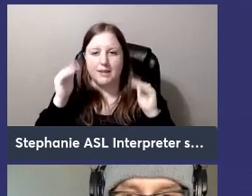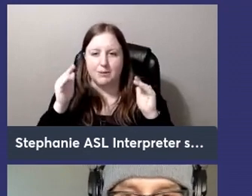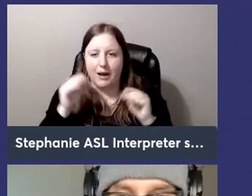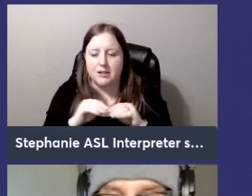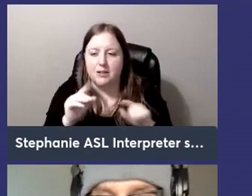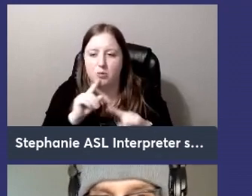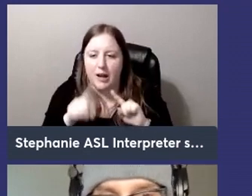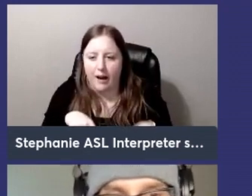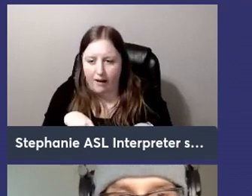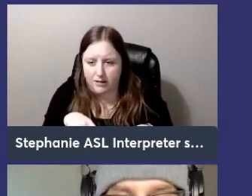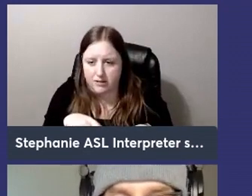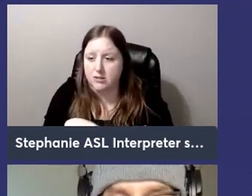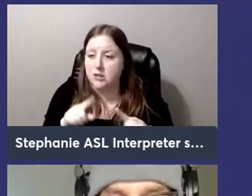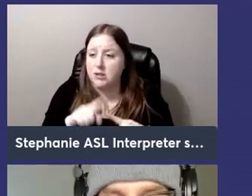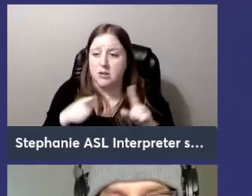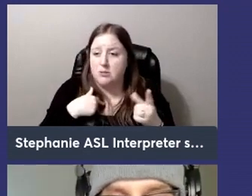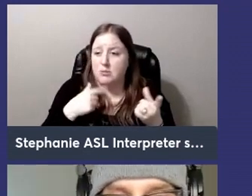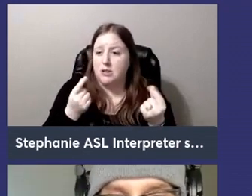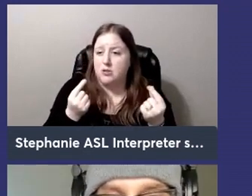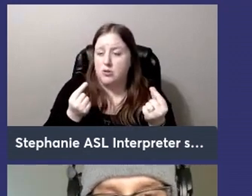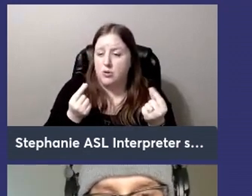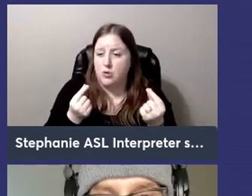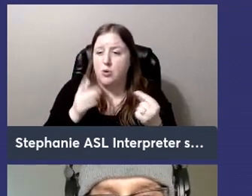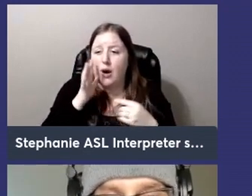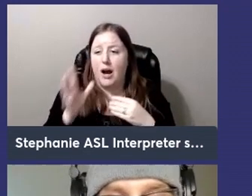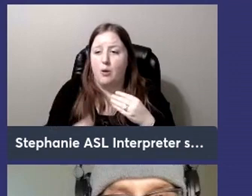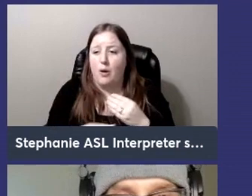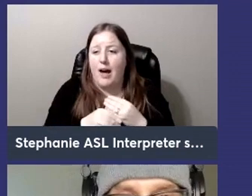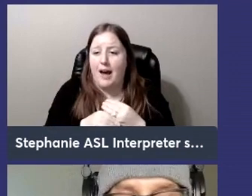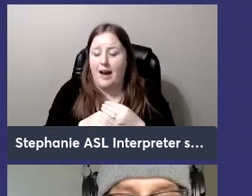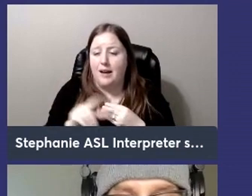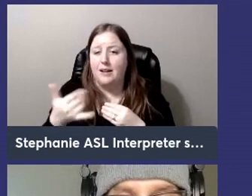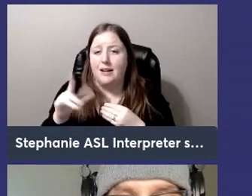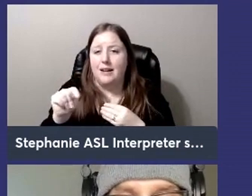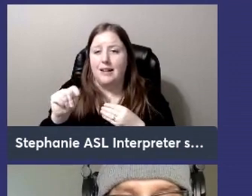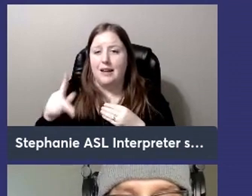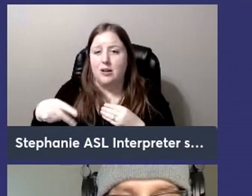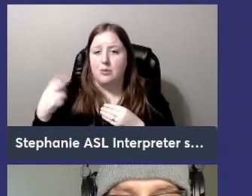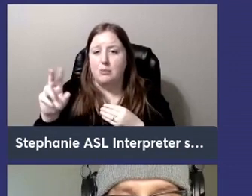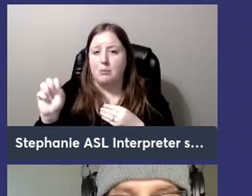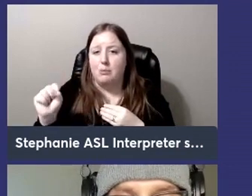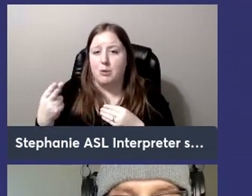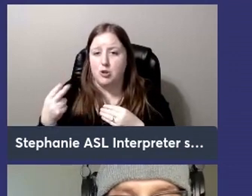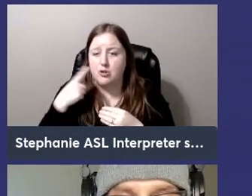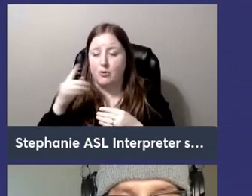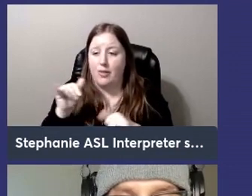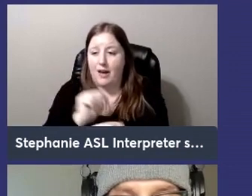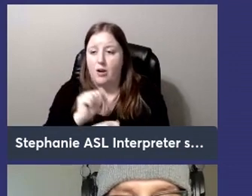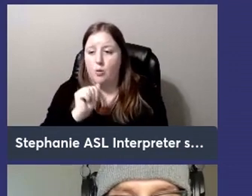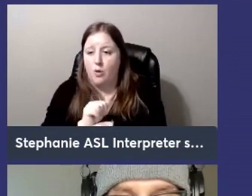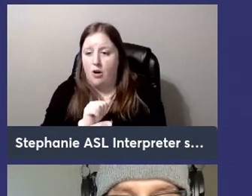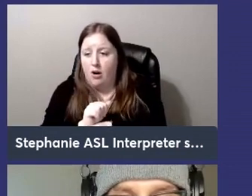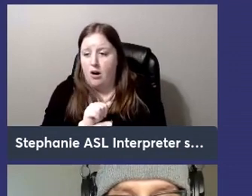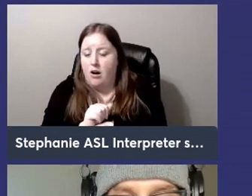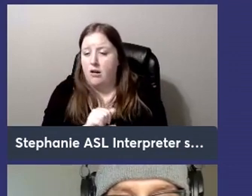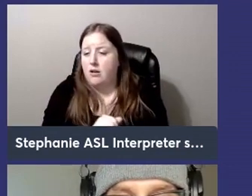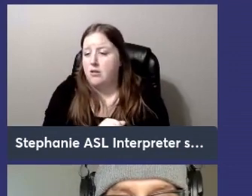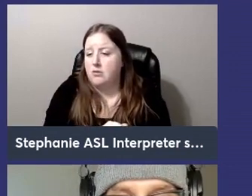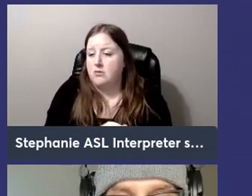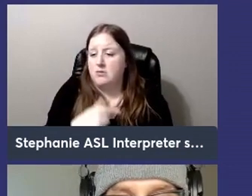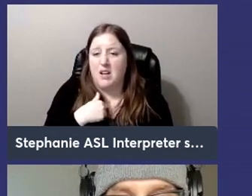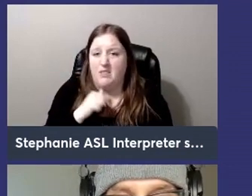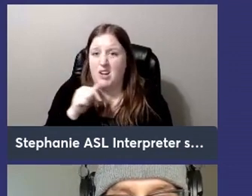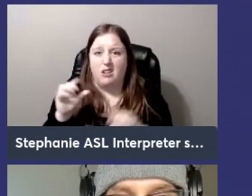do. But I'm just going to git add, git push, git commit all this work. And at no point have I done anything.